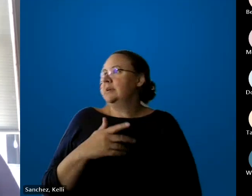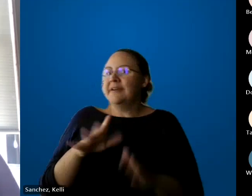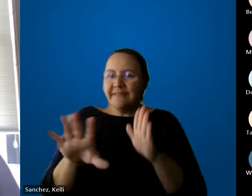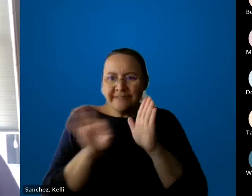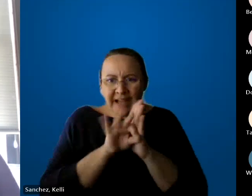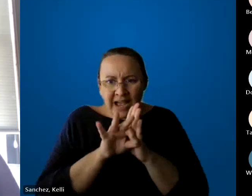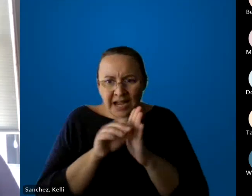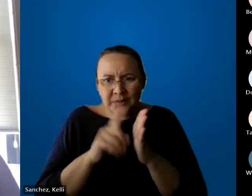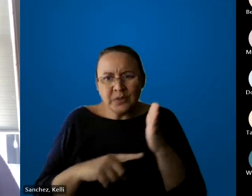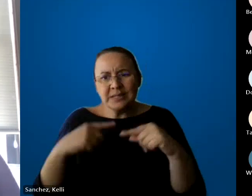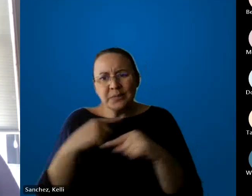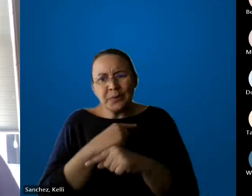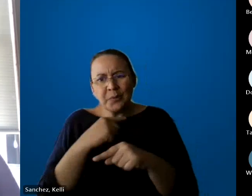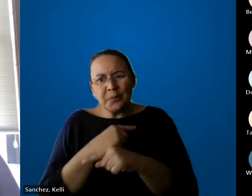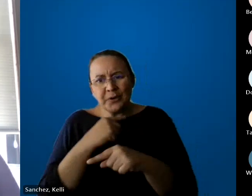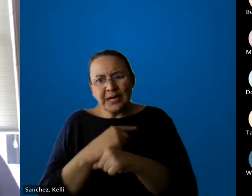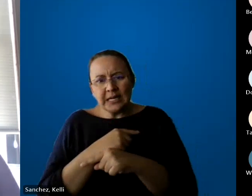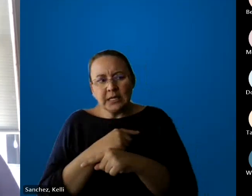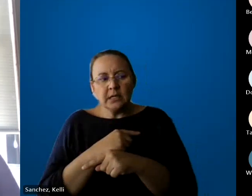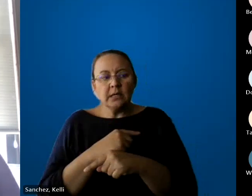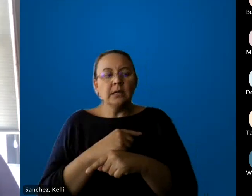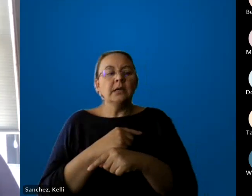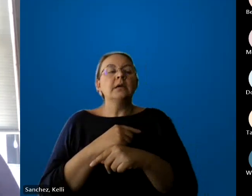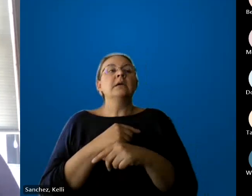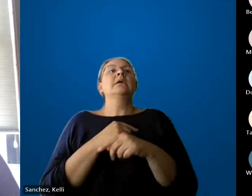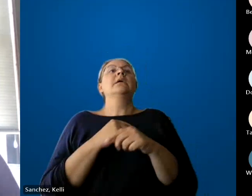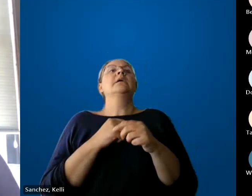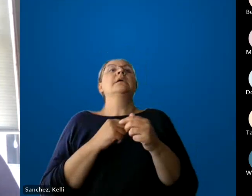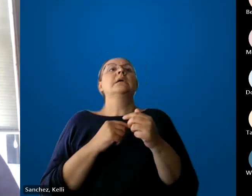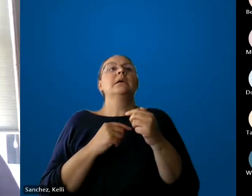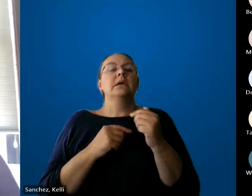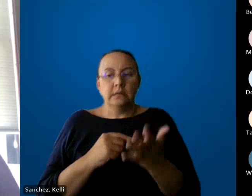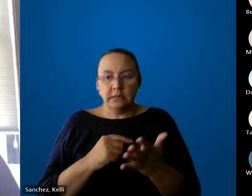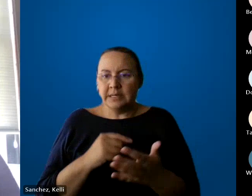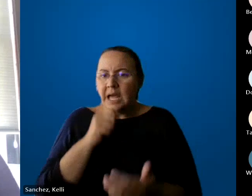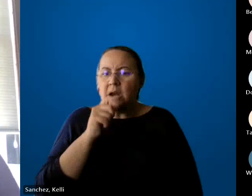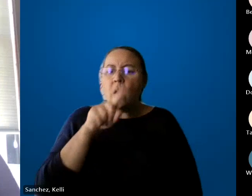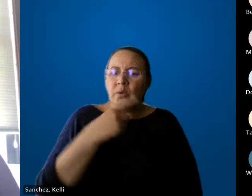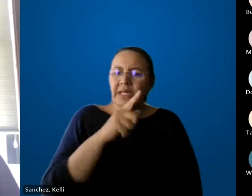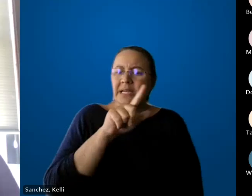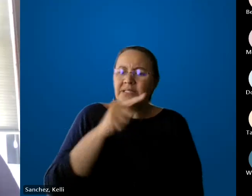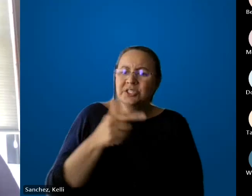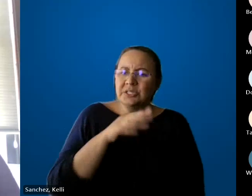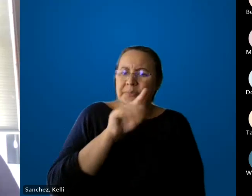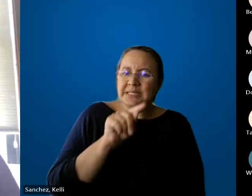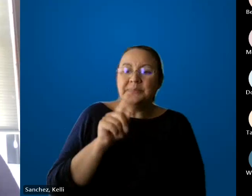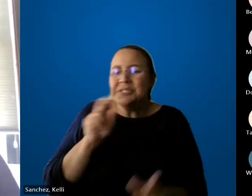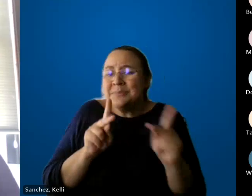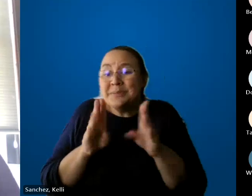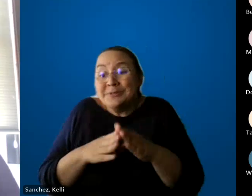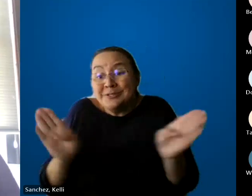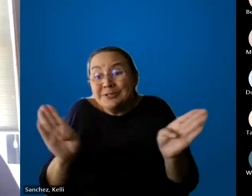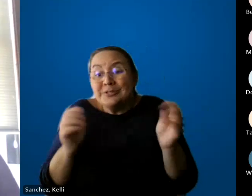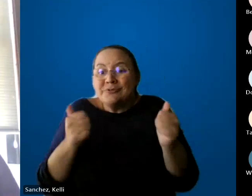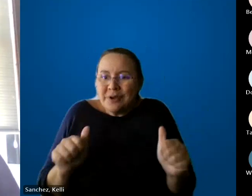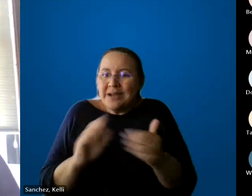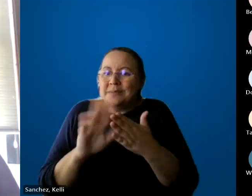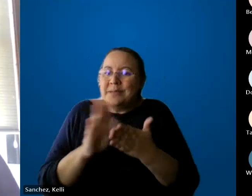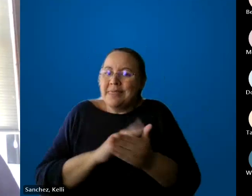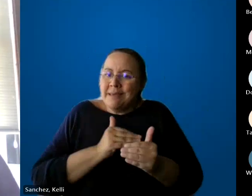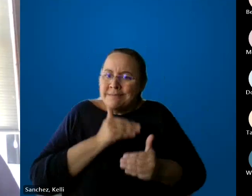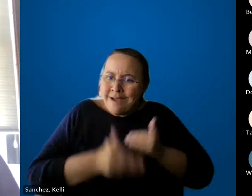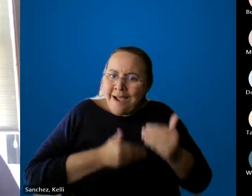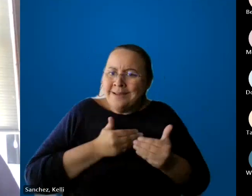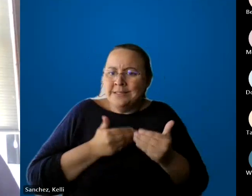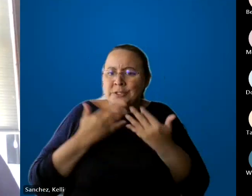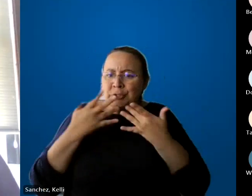okay people as a whole, like, and not just in the LGBT, not just people, and like just try to be the kindest, courteous